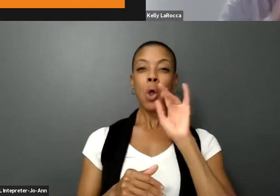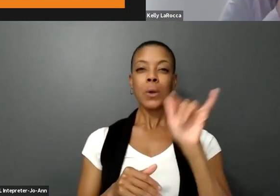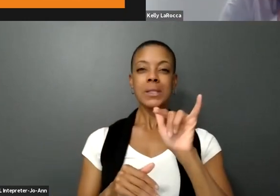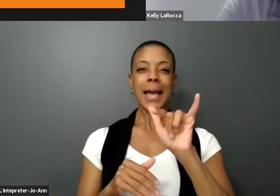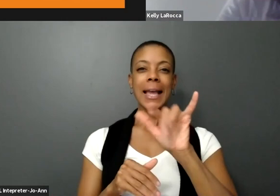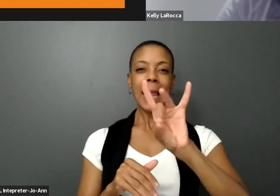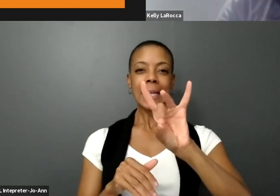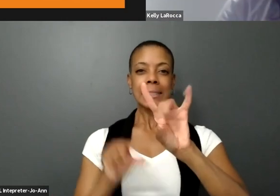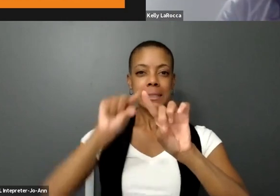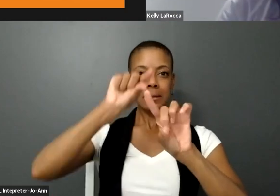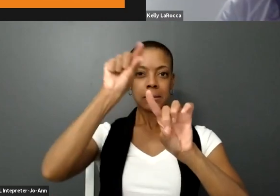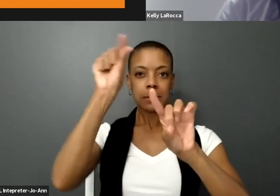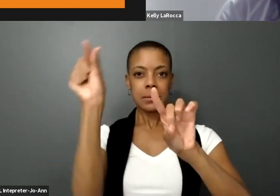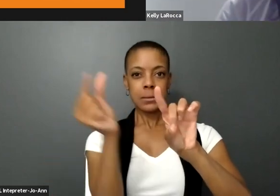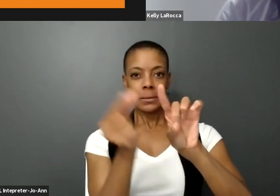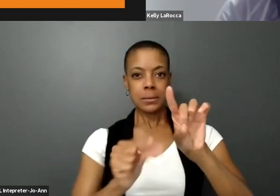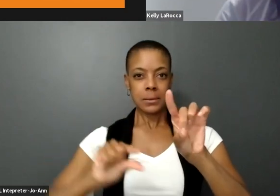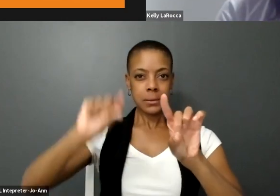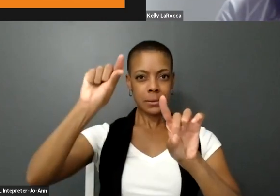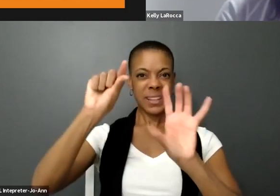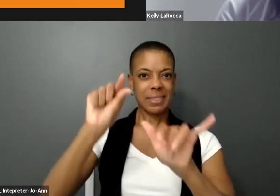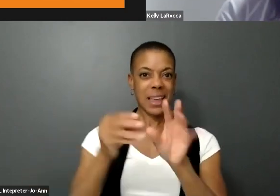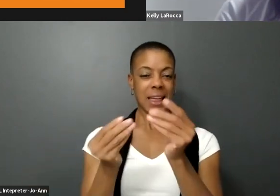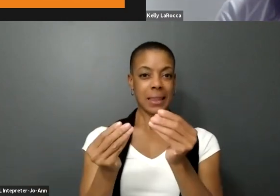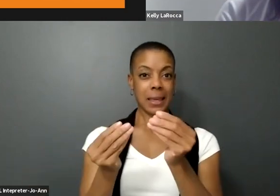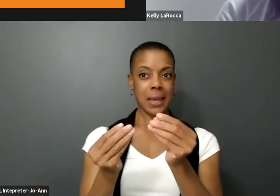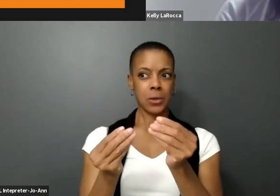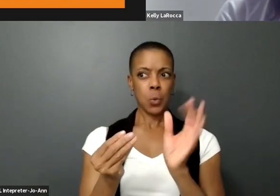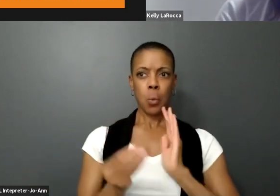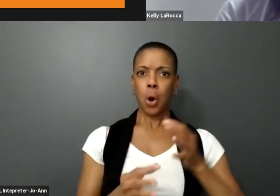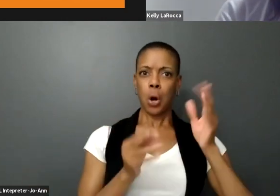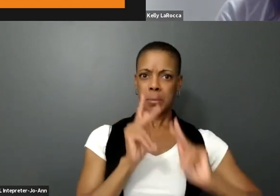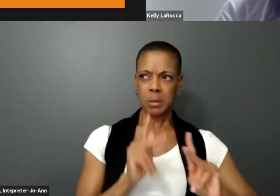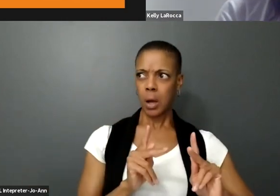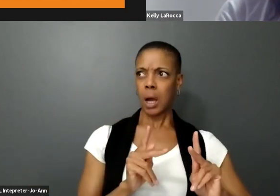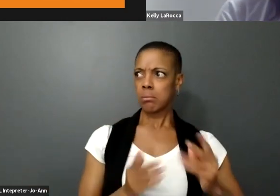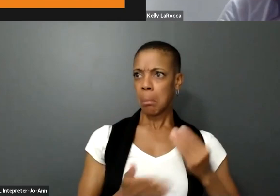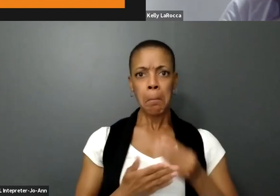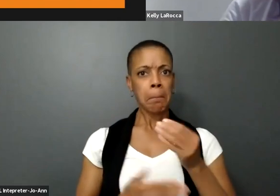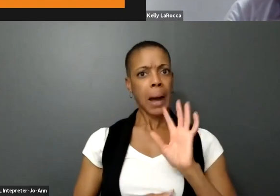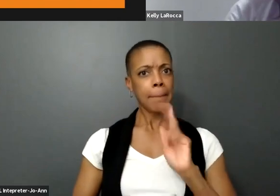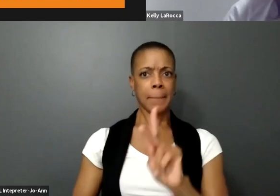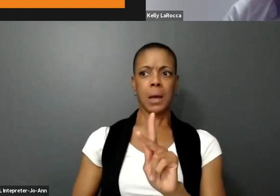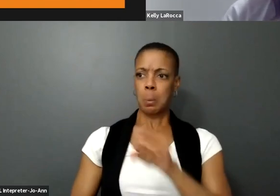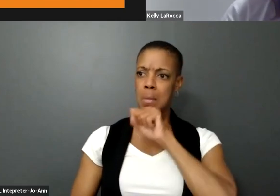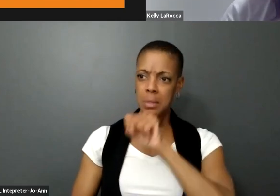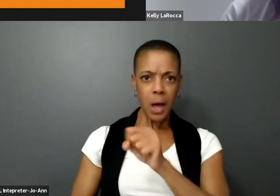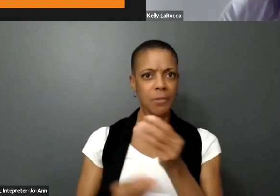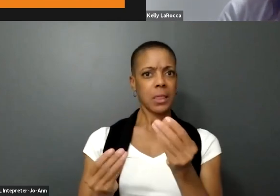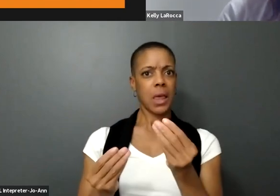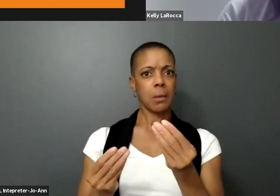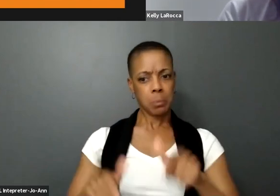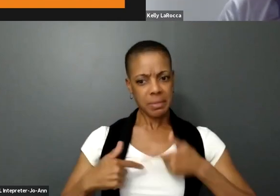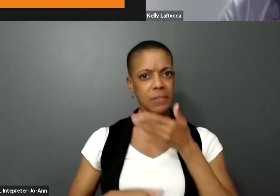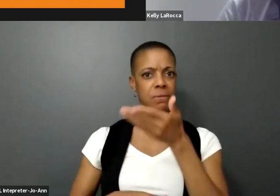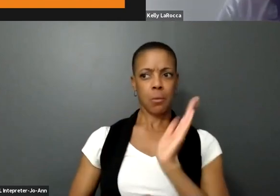basically. And our people at the time decided, we're going to buy that back. We love that land and we're going to live there. That's the land we